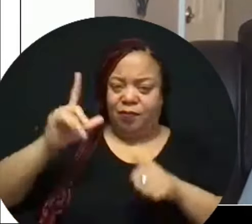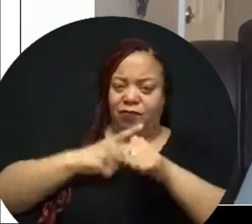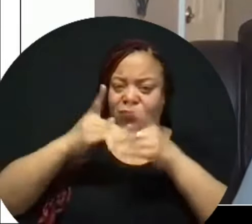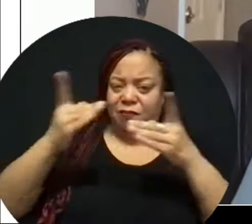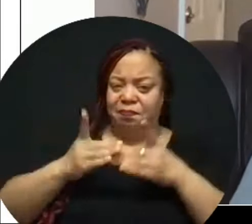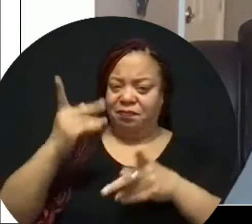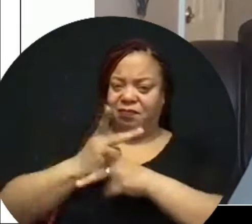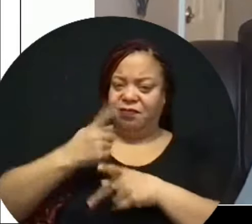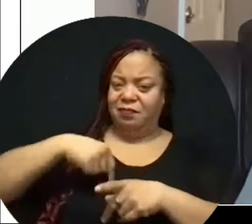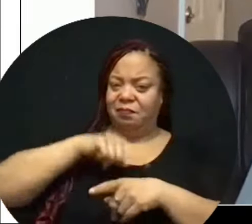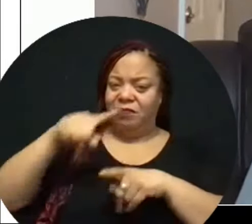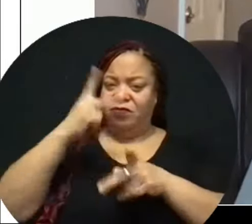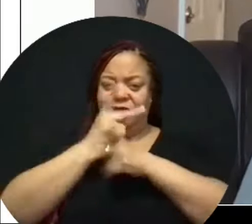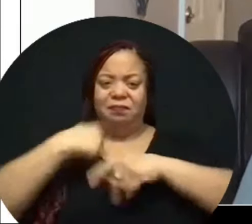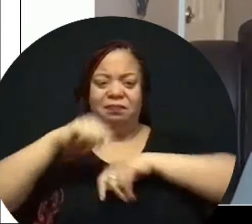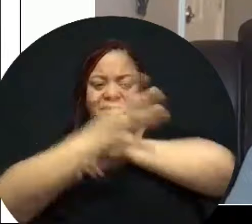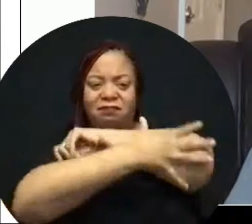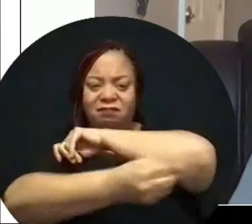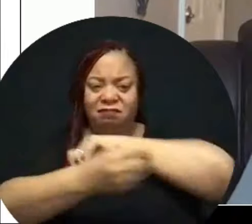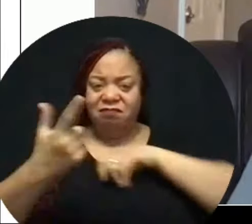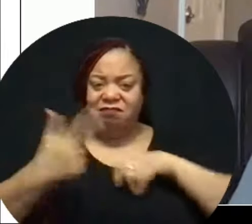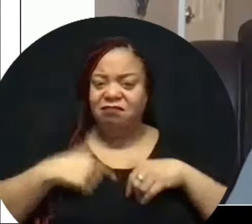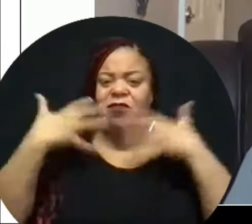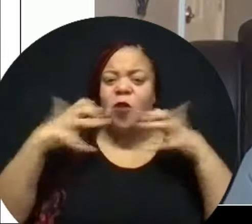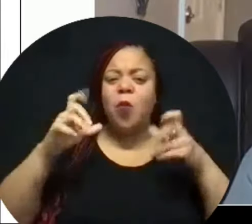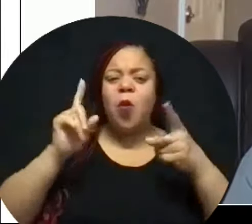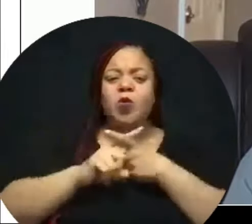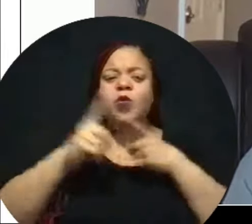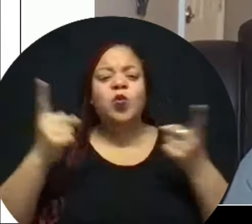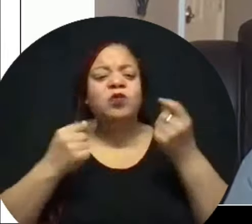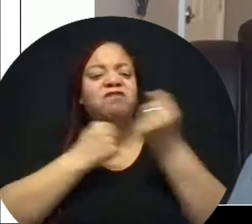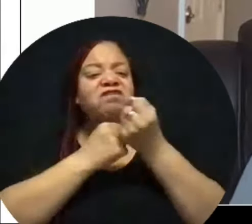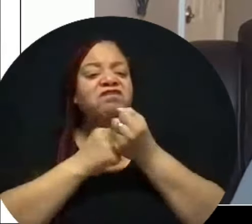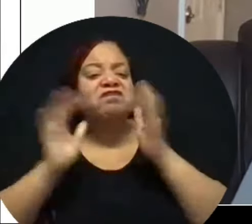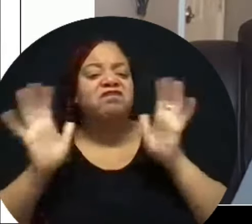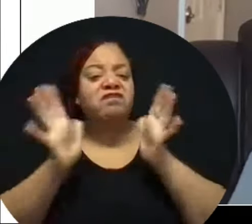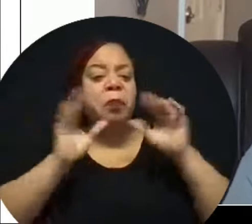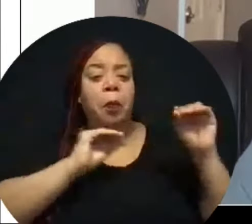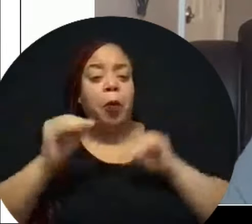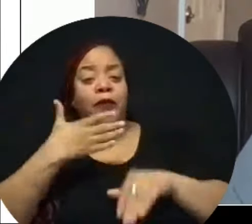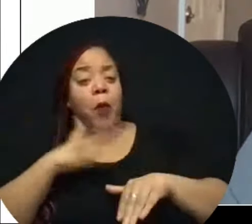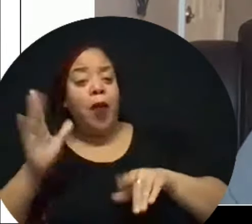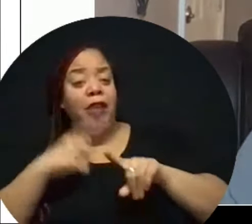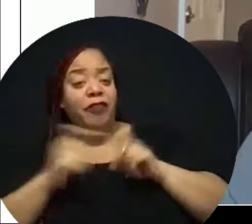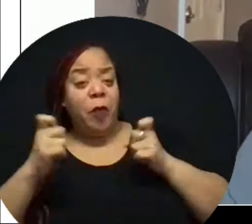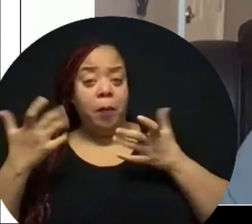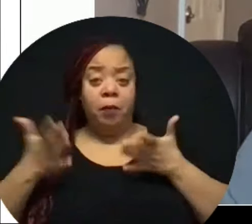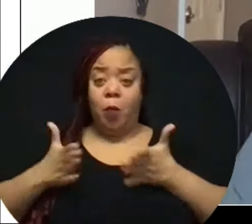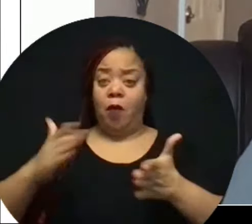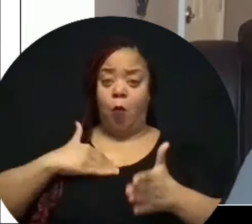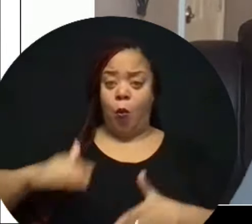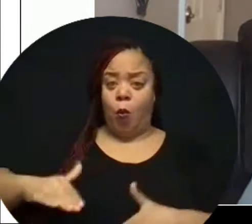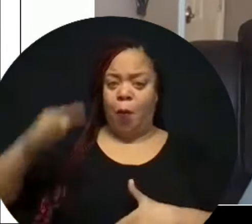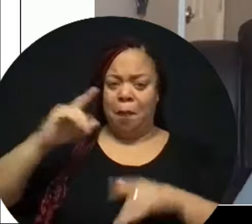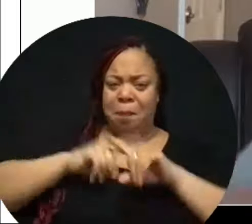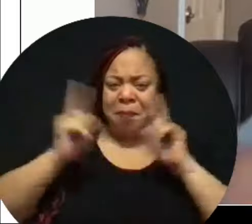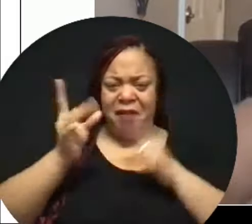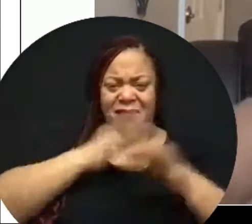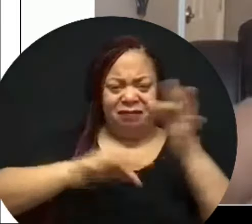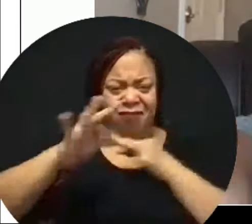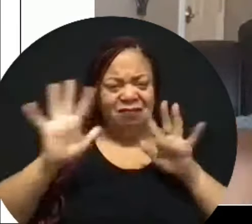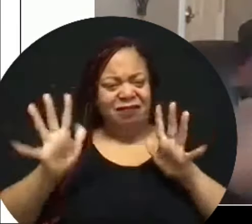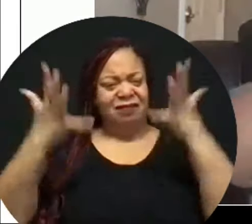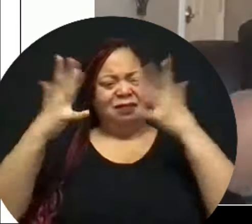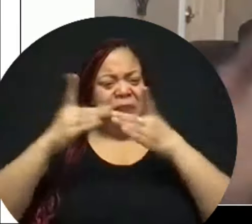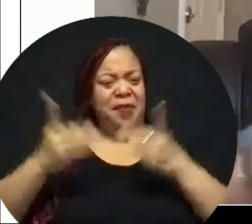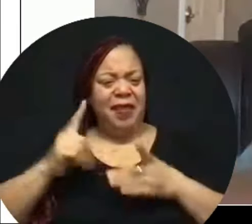think it is, like I said I before, I think it's by design. I think it's intentional. I don't think these were done by accident, like, oh, we